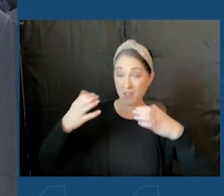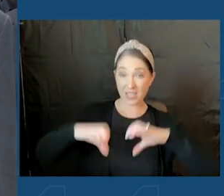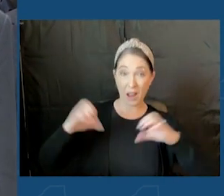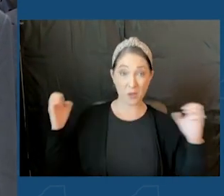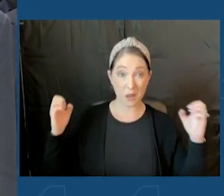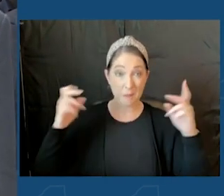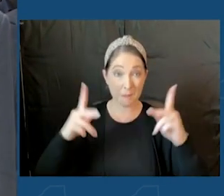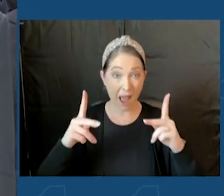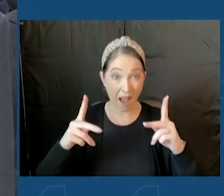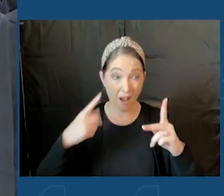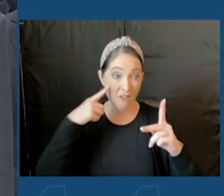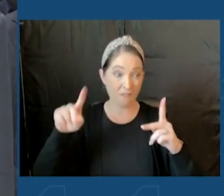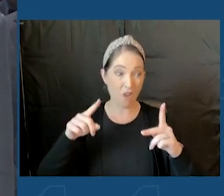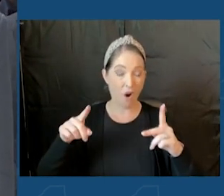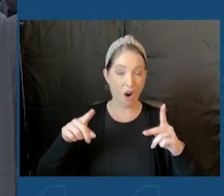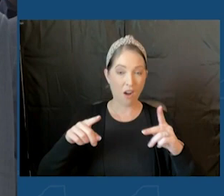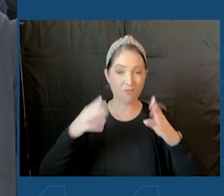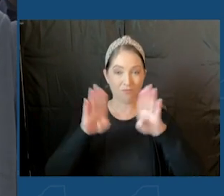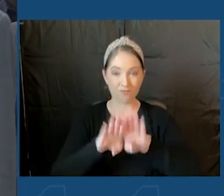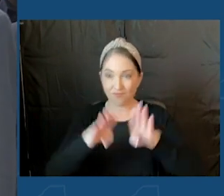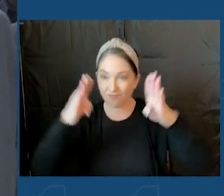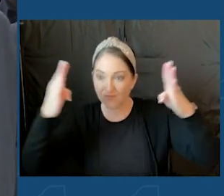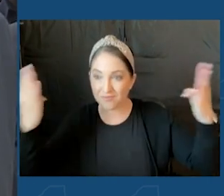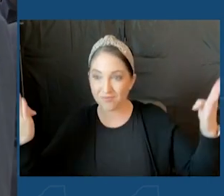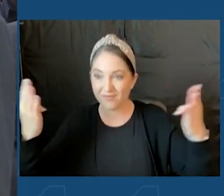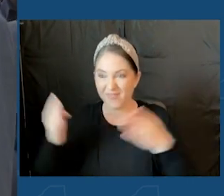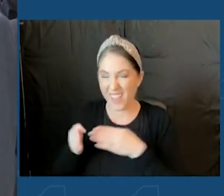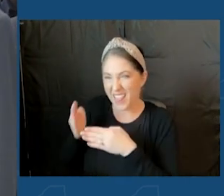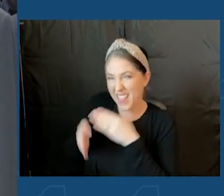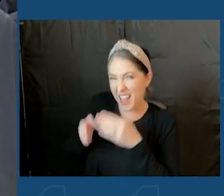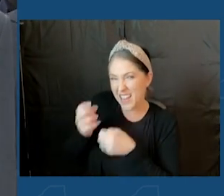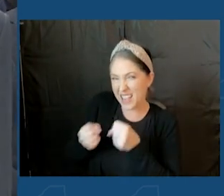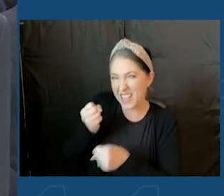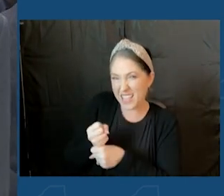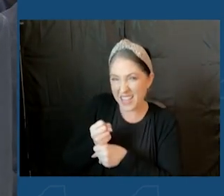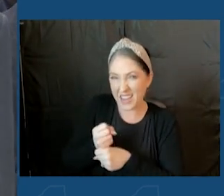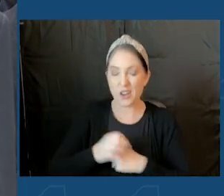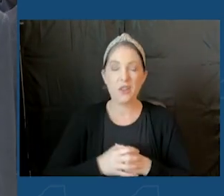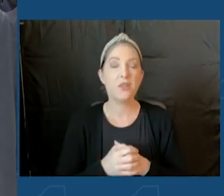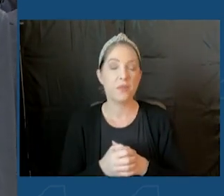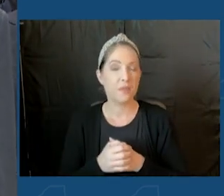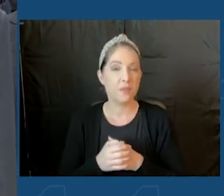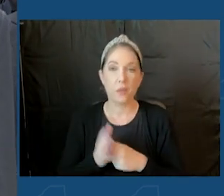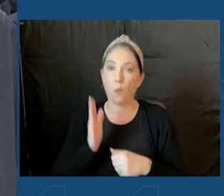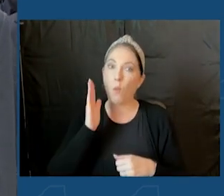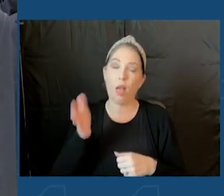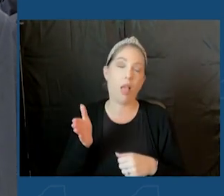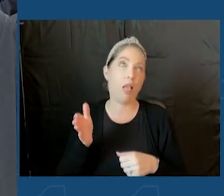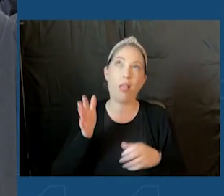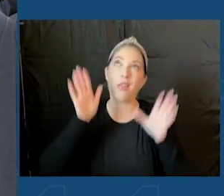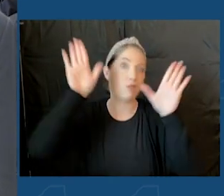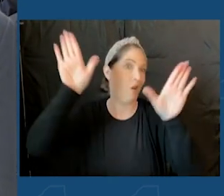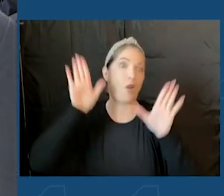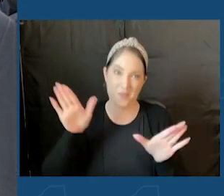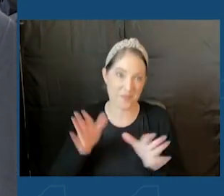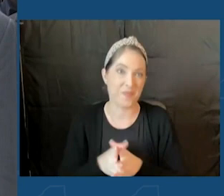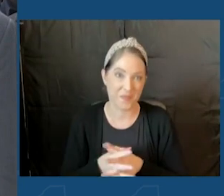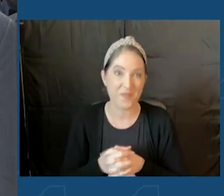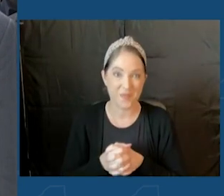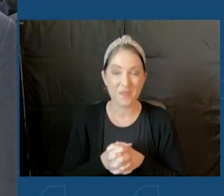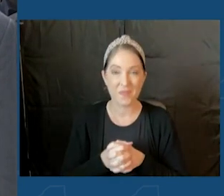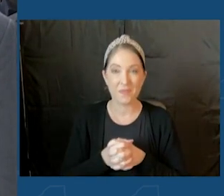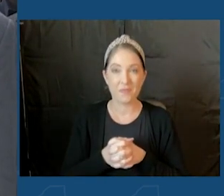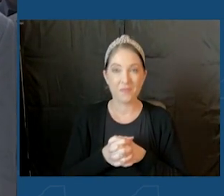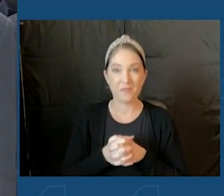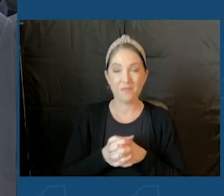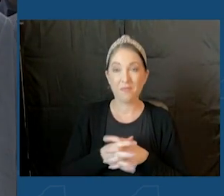the unveiling by the end of the year, maybe we can shorten a little bit of time there too. It'll just be incredible. So it's not just